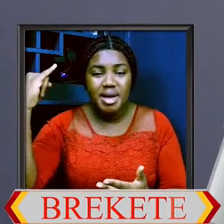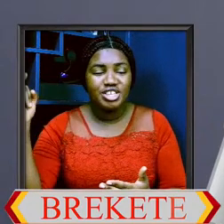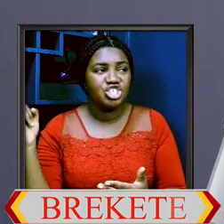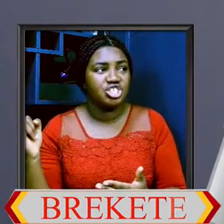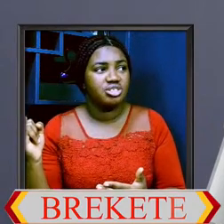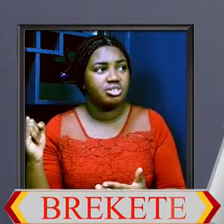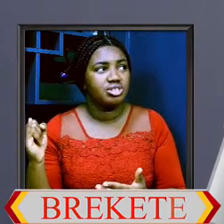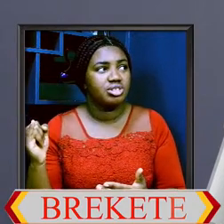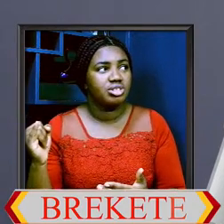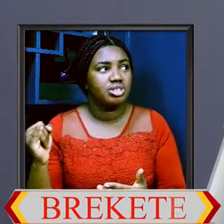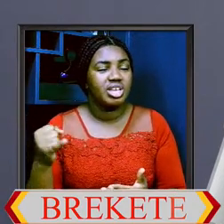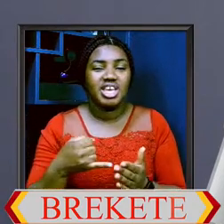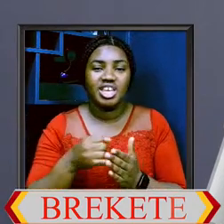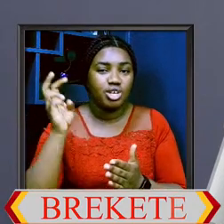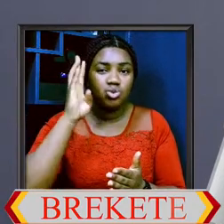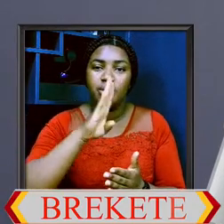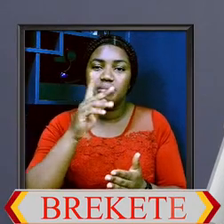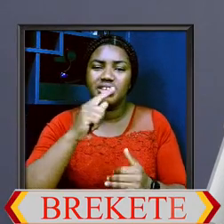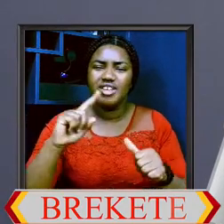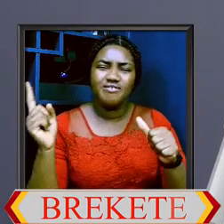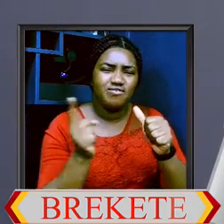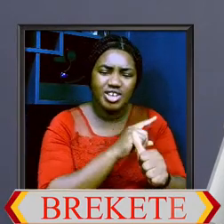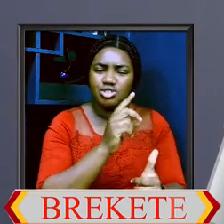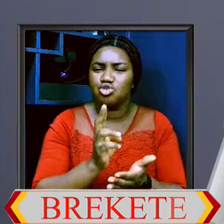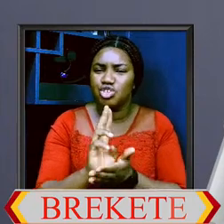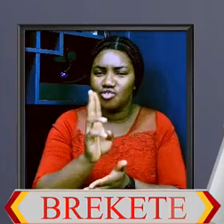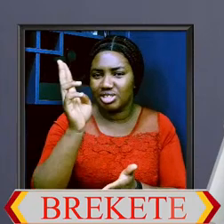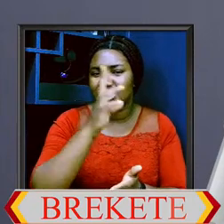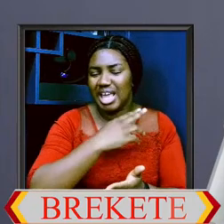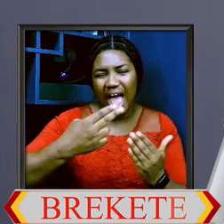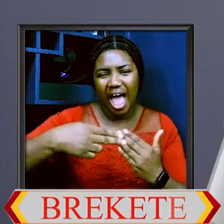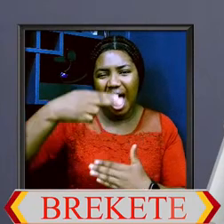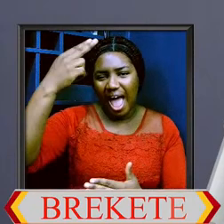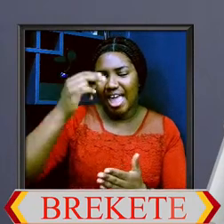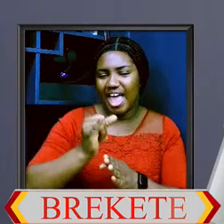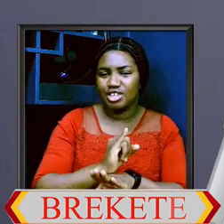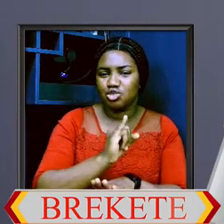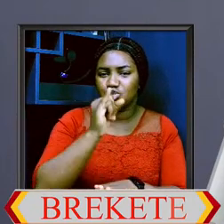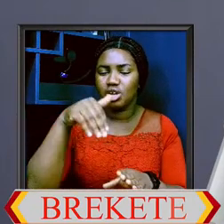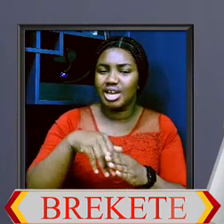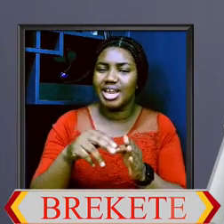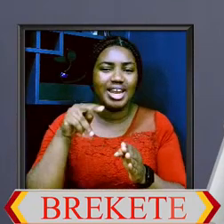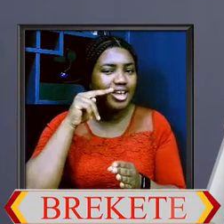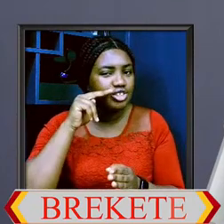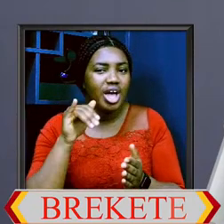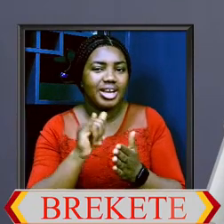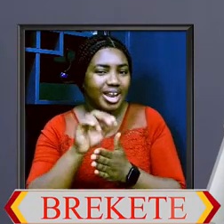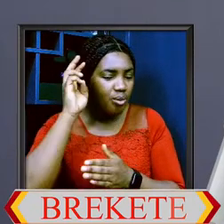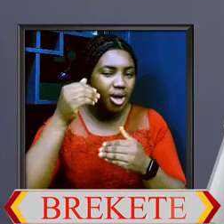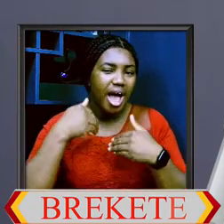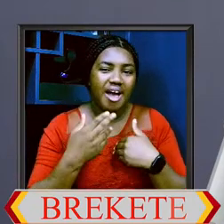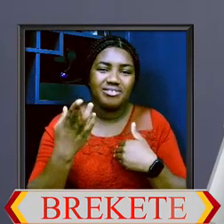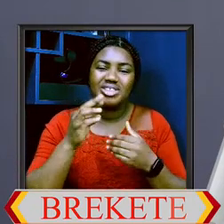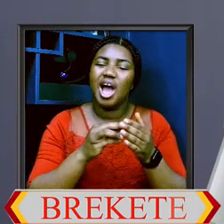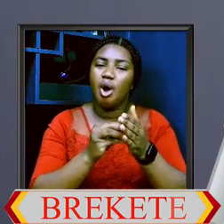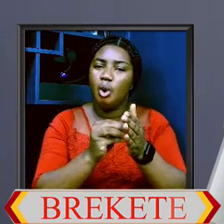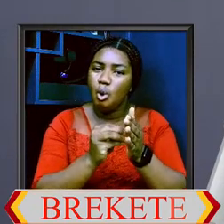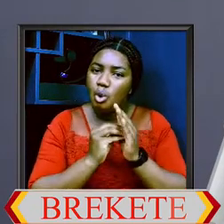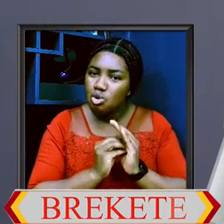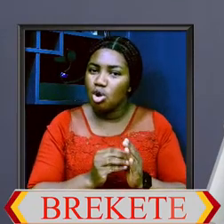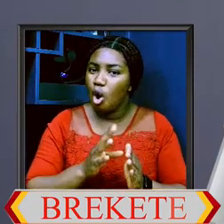imagine It Go be the first University or first higher Institution for Nigeria we go get their own